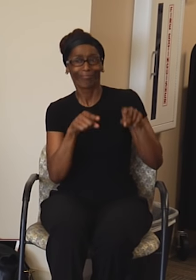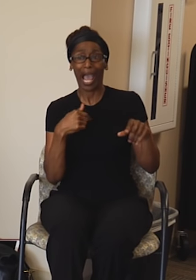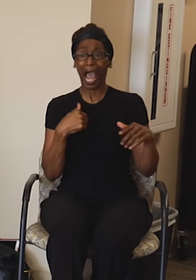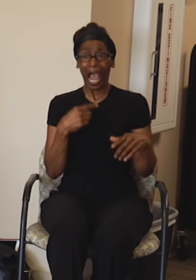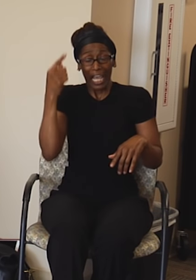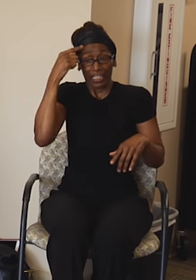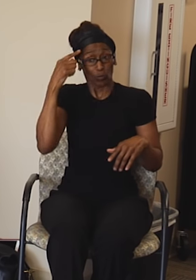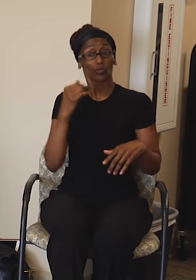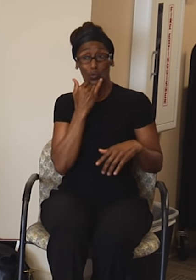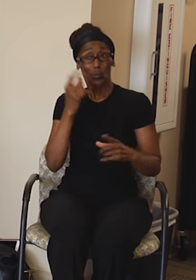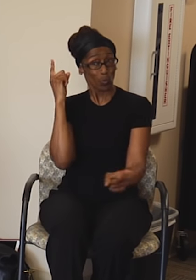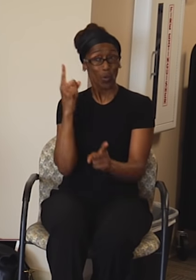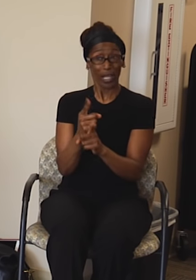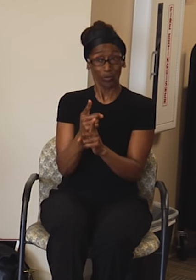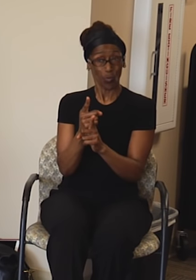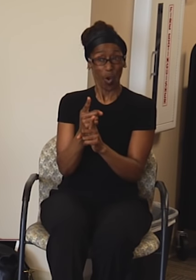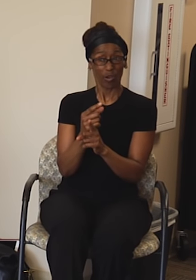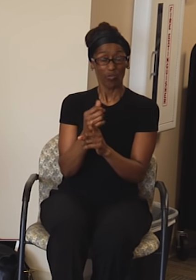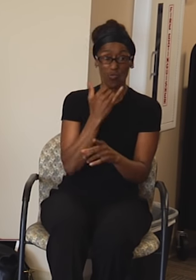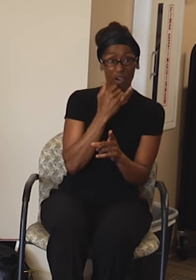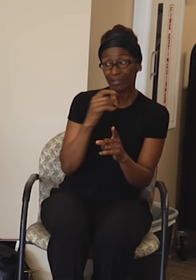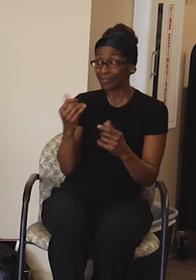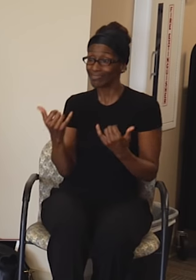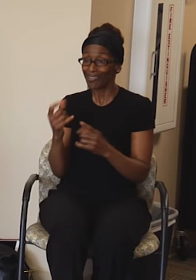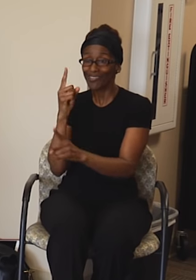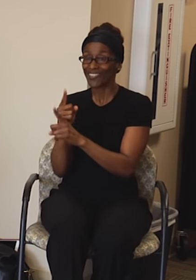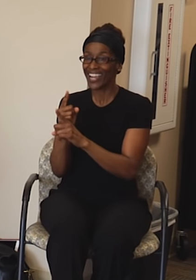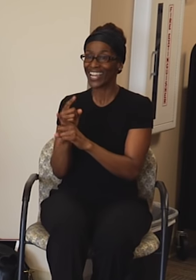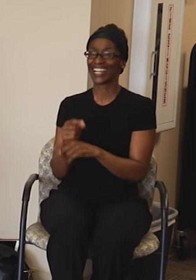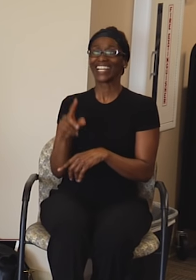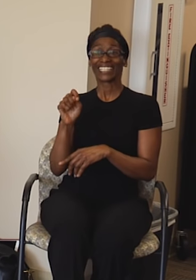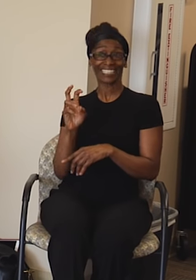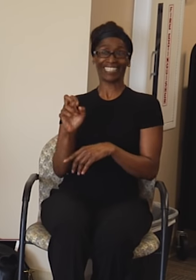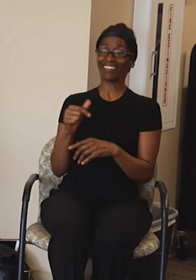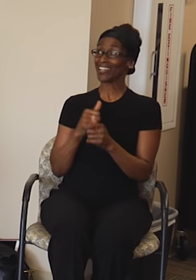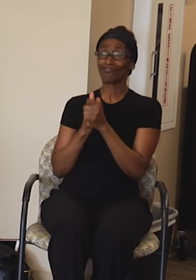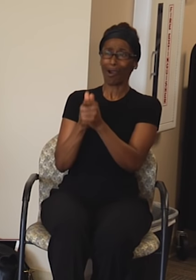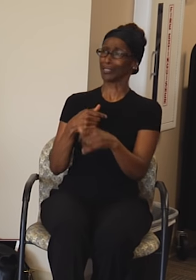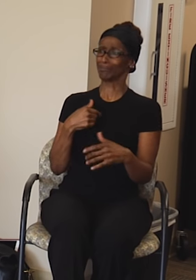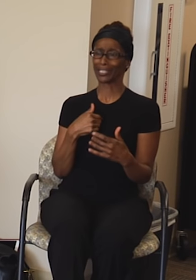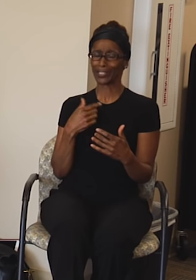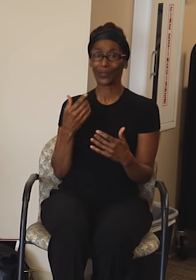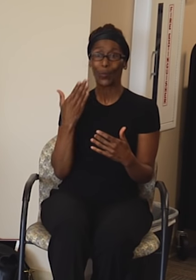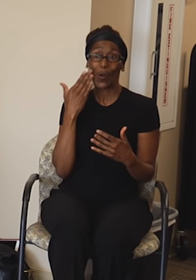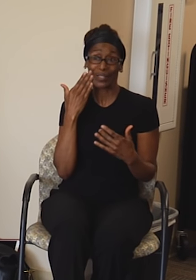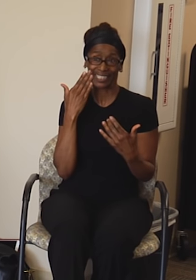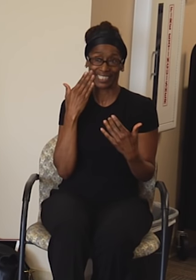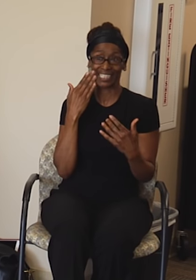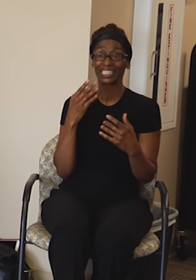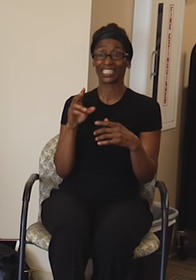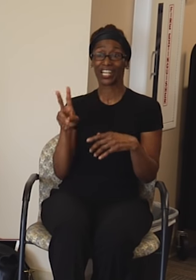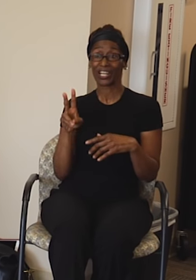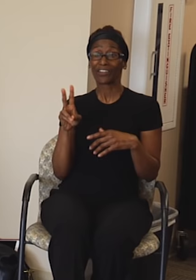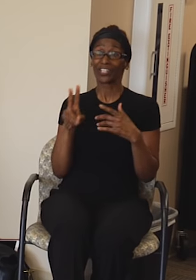to be righted. And Steve follows everything I do here. I am sure that once this link to this video is